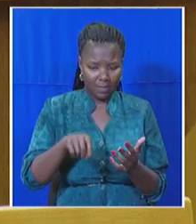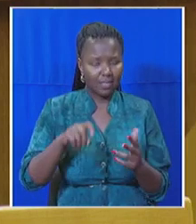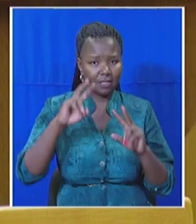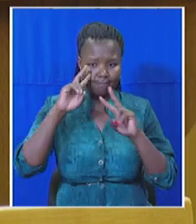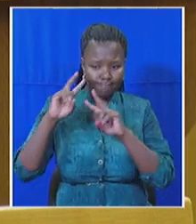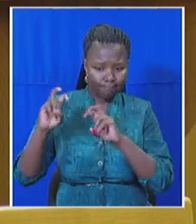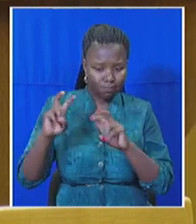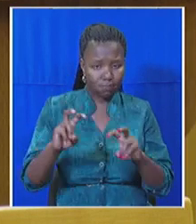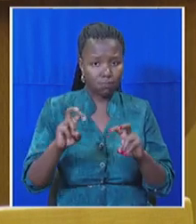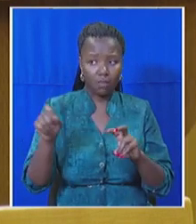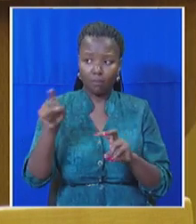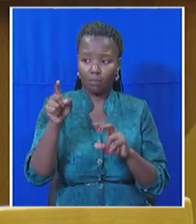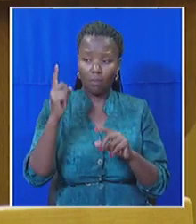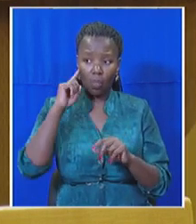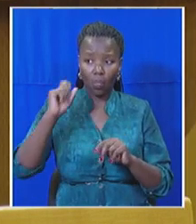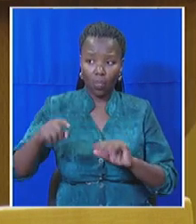be brought to book.